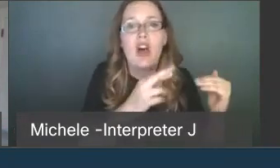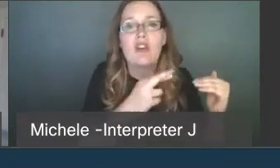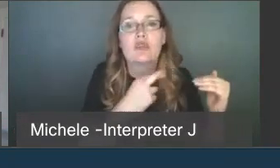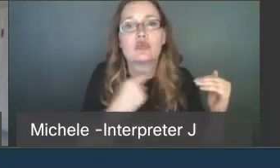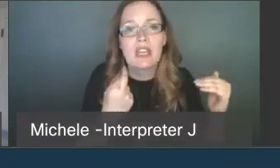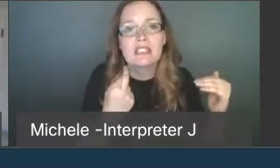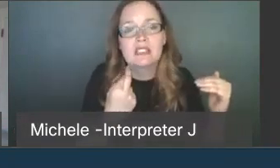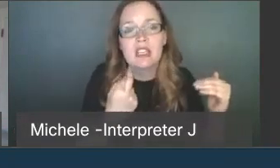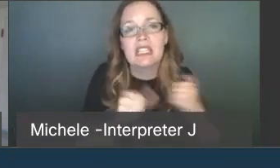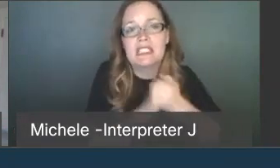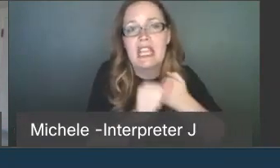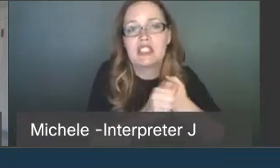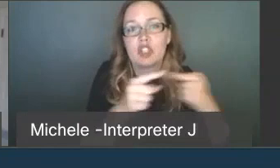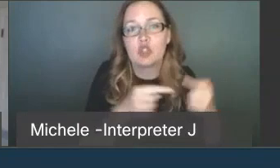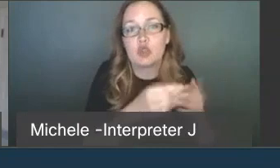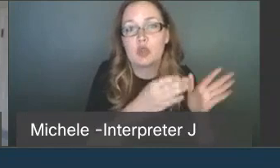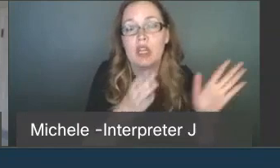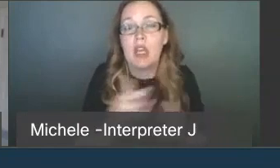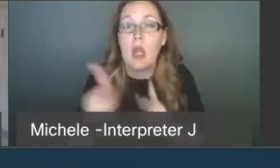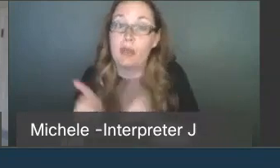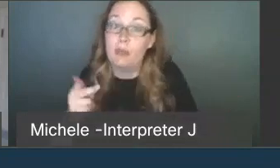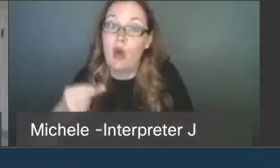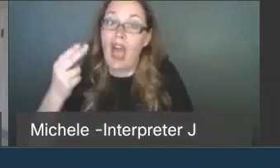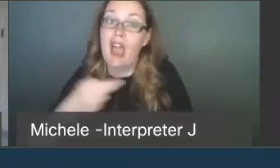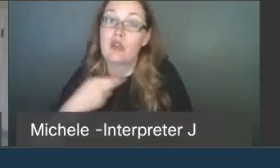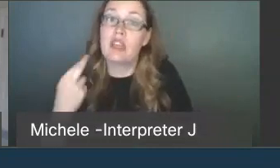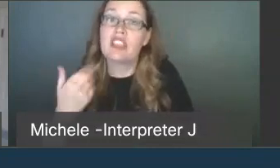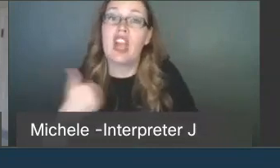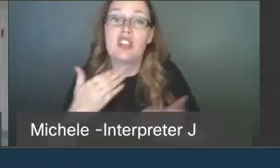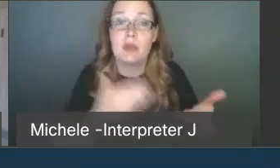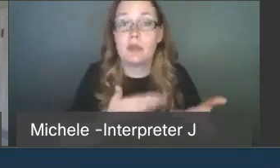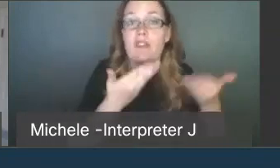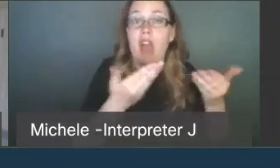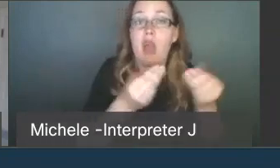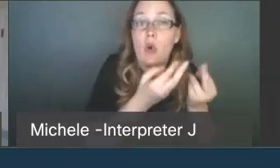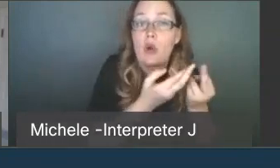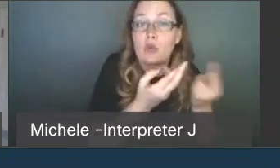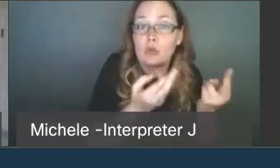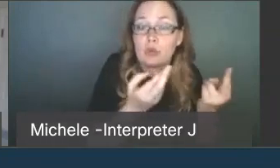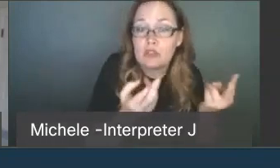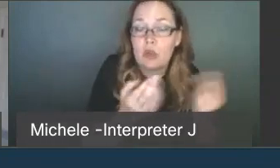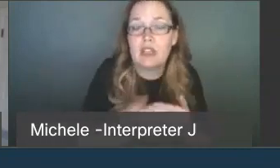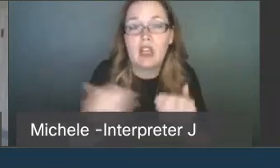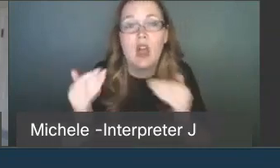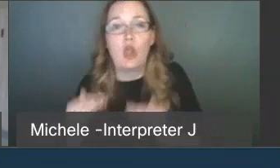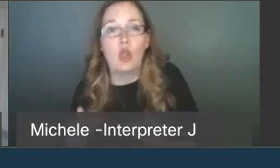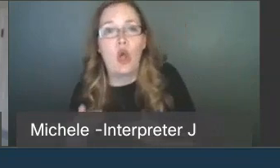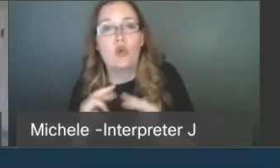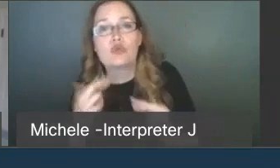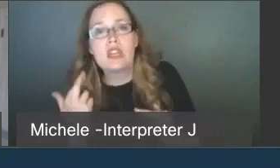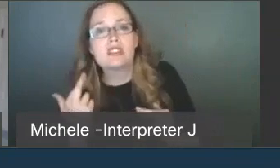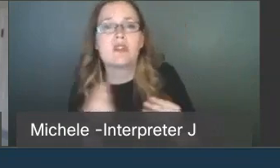for individuals who are higher risk, they should have more resources. For individuals who are lower risk, they should have fewer